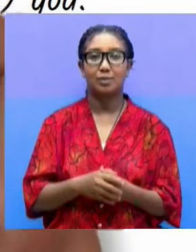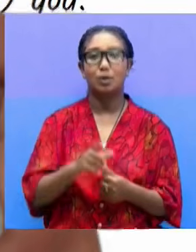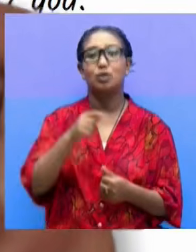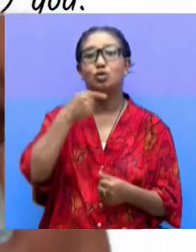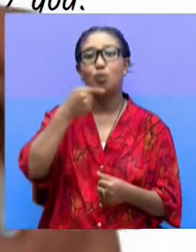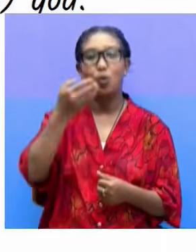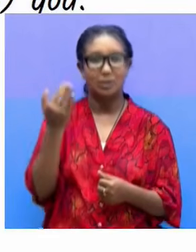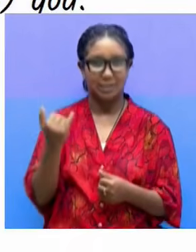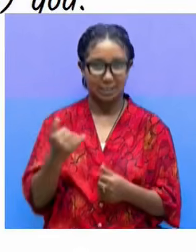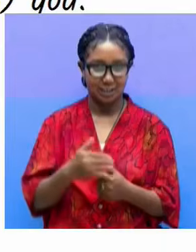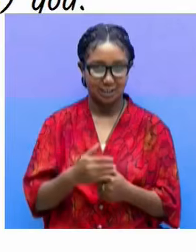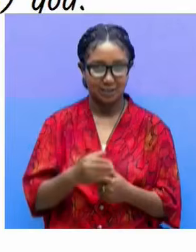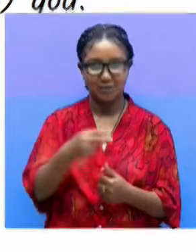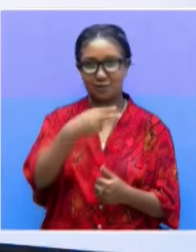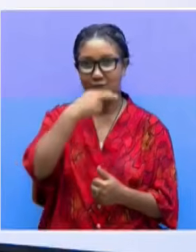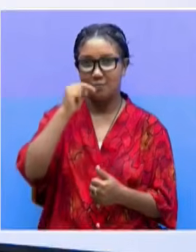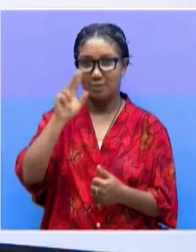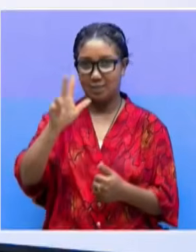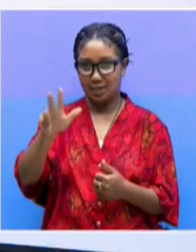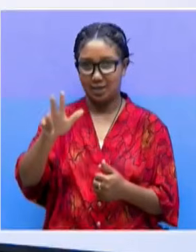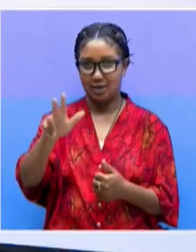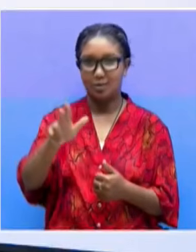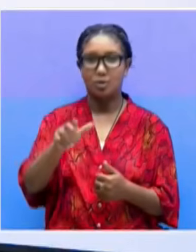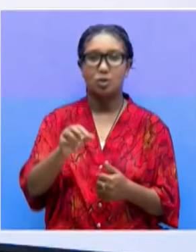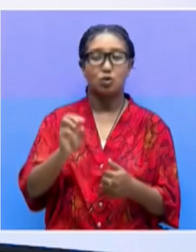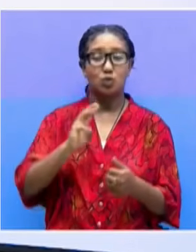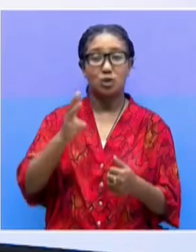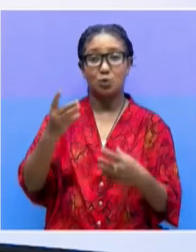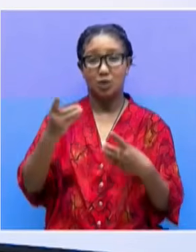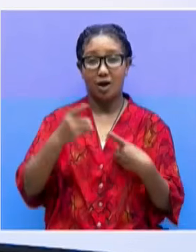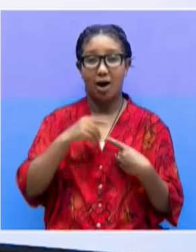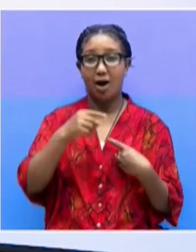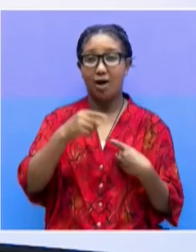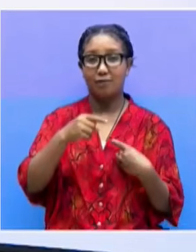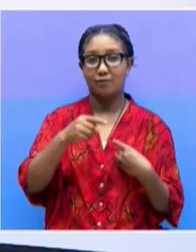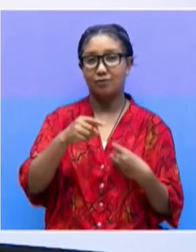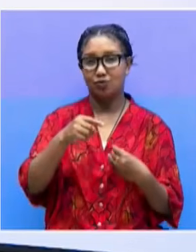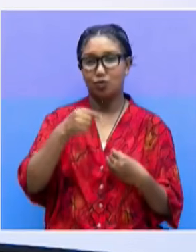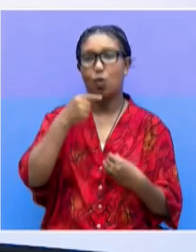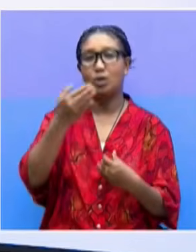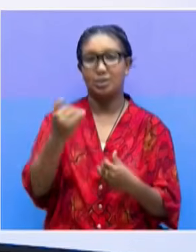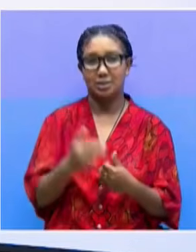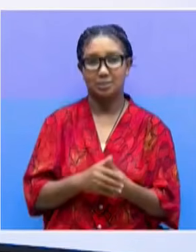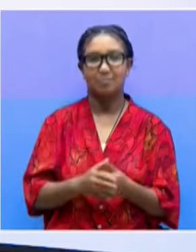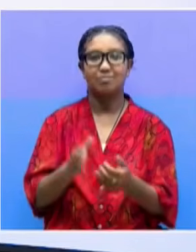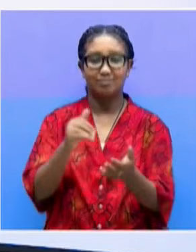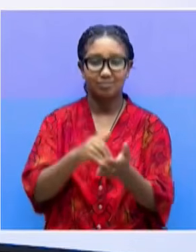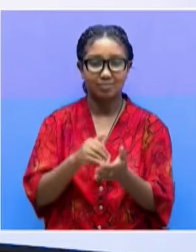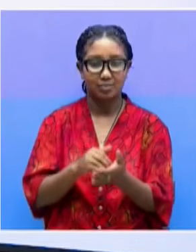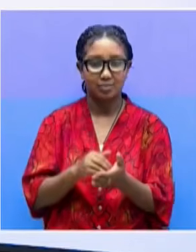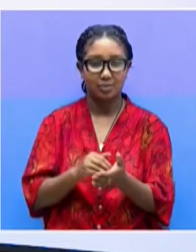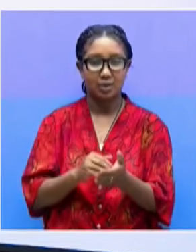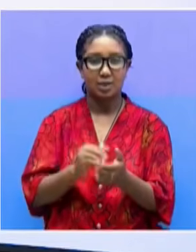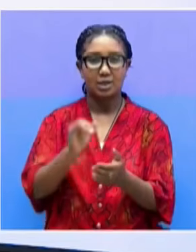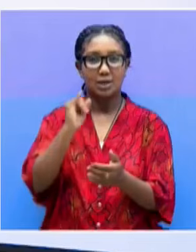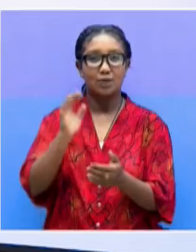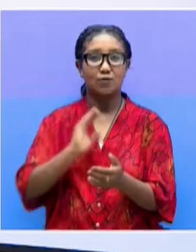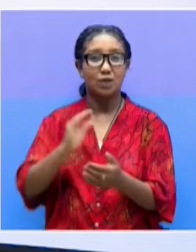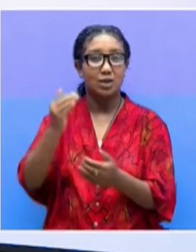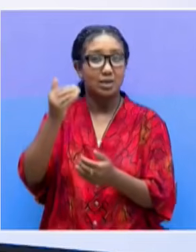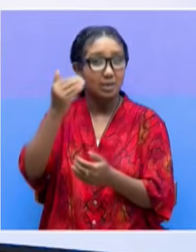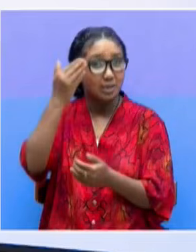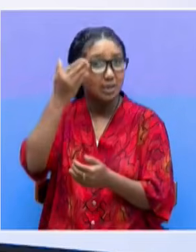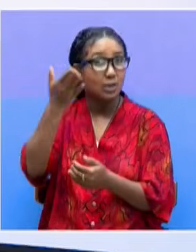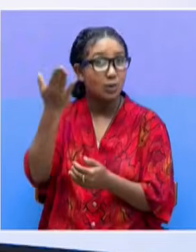told. Verb 3. Yes? We would have told you. Let's read it again. If we knew